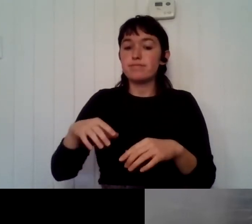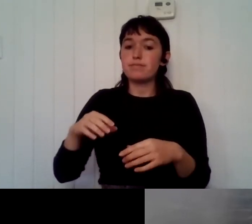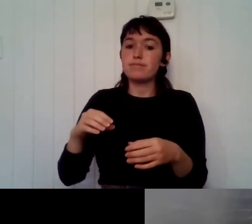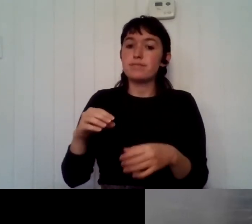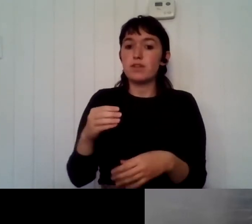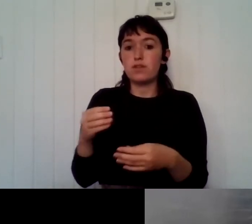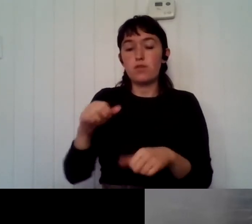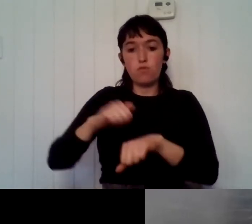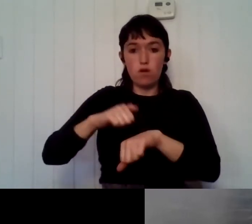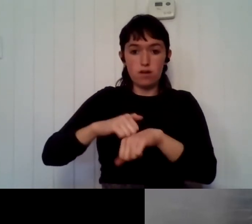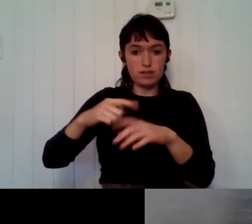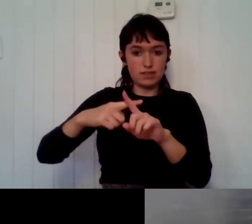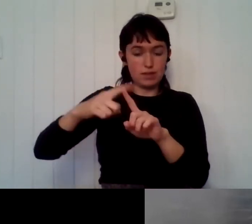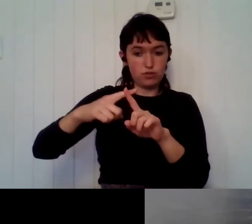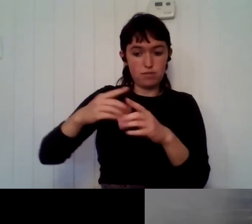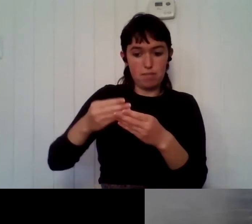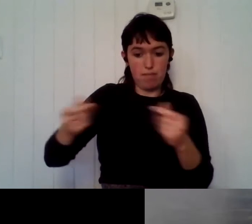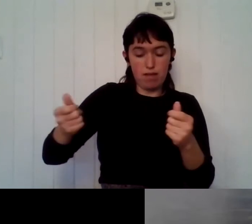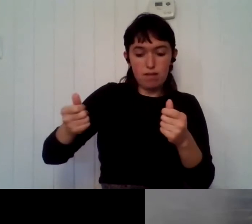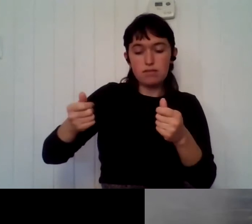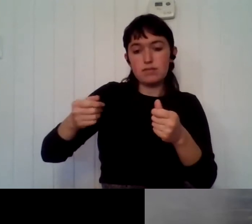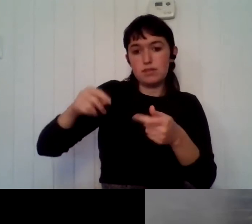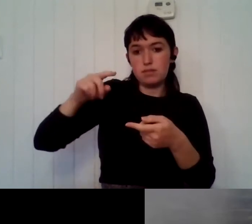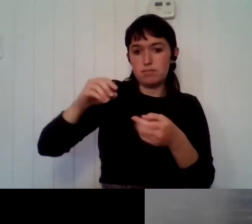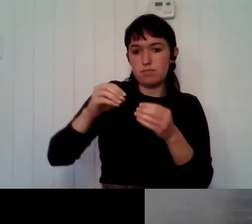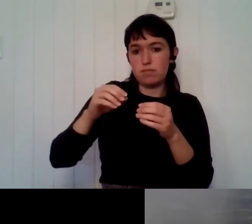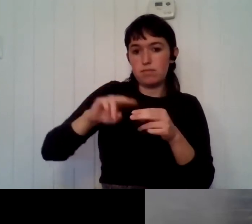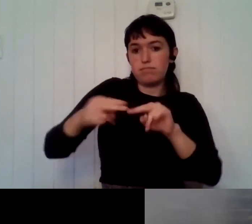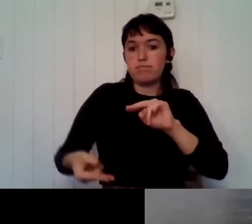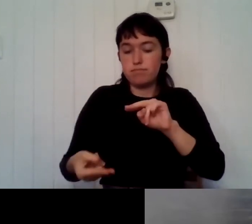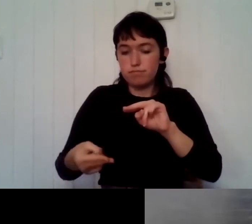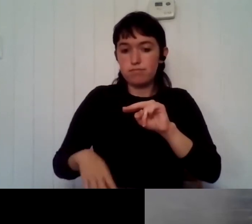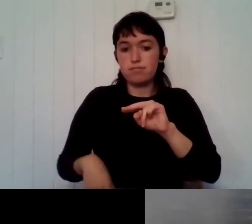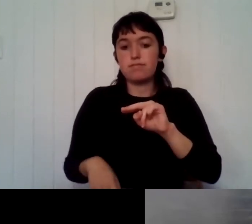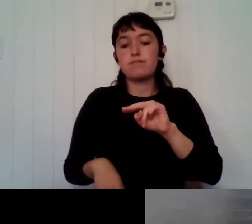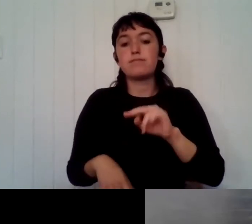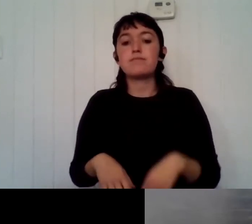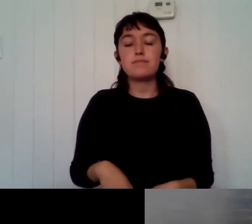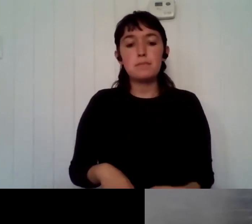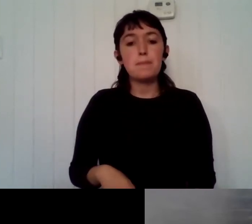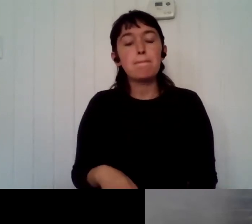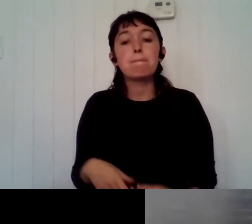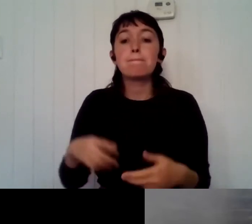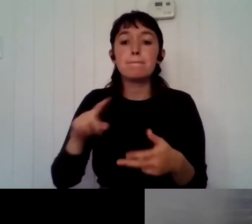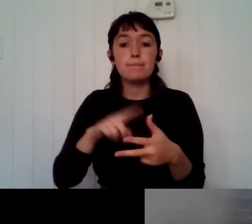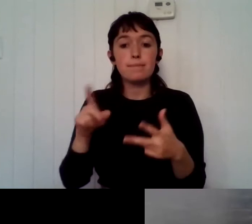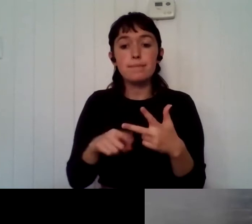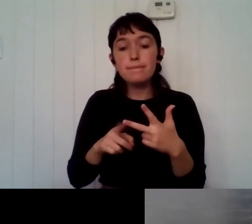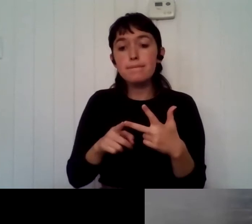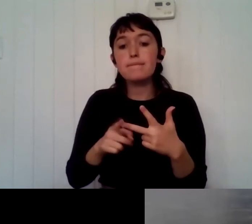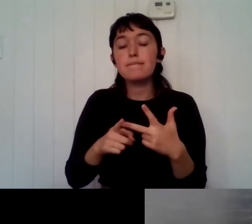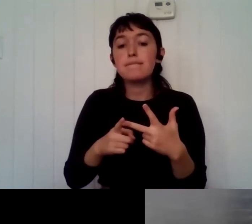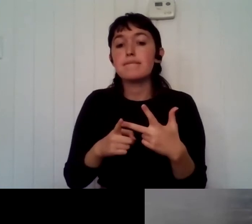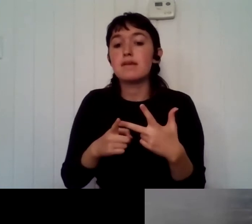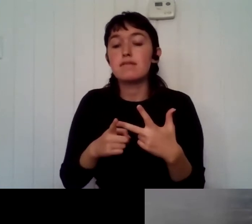melt. And that's, for example, the Cascades, the Andes. And then you have a third option where